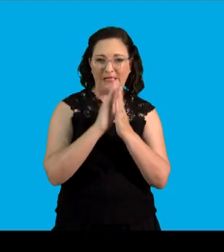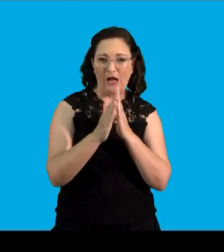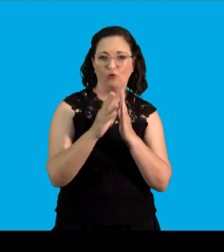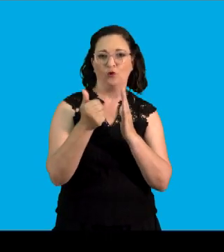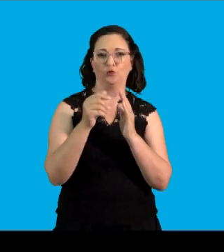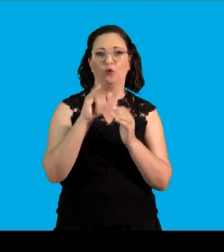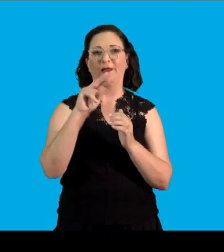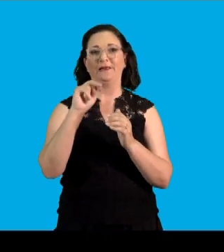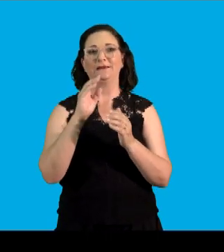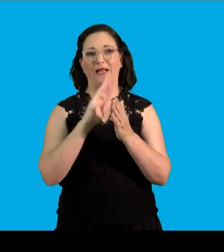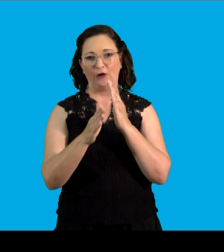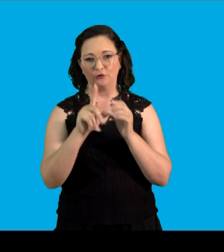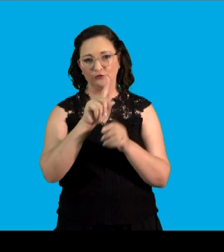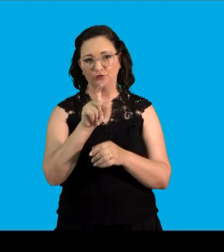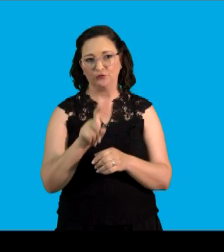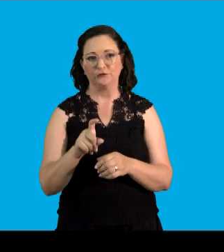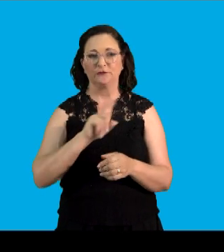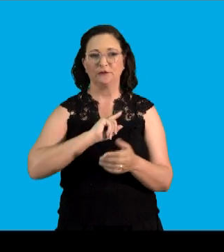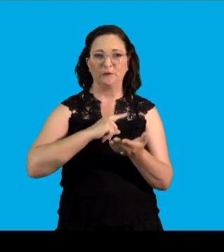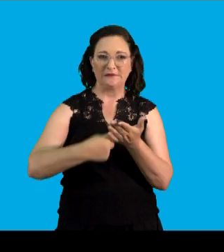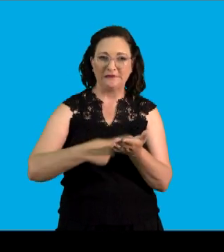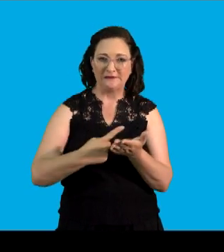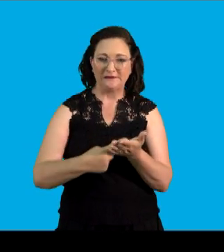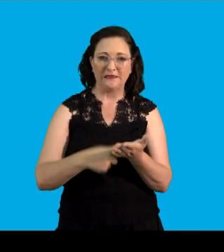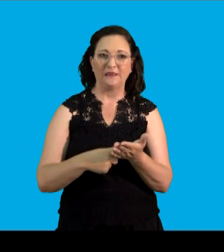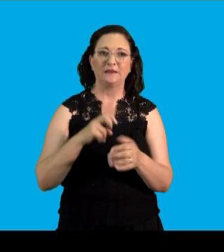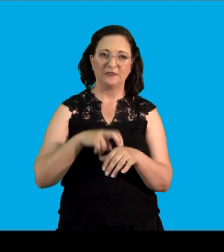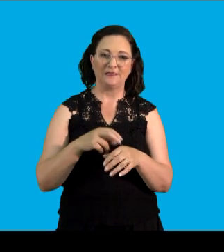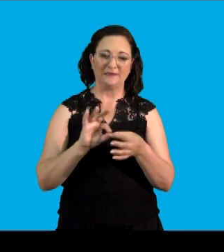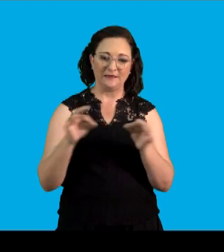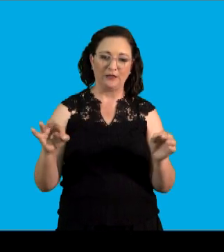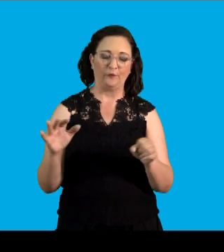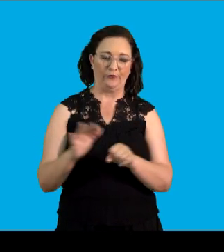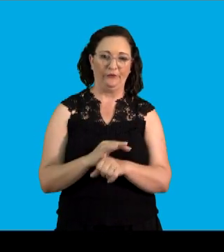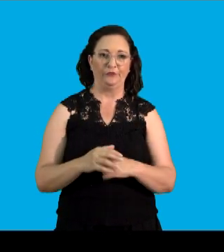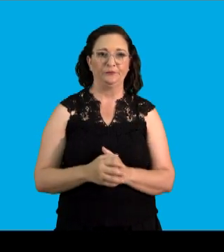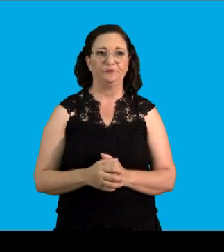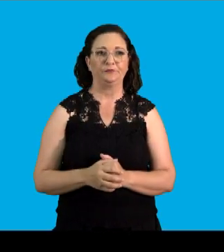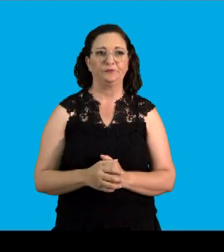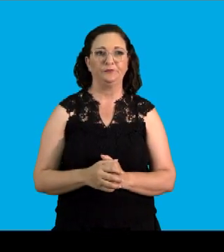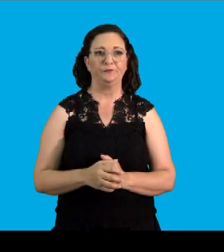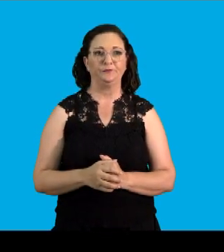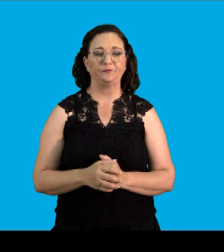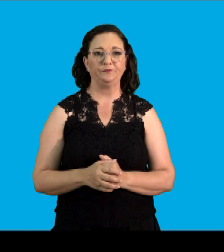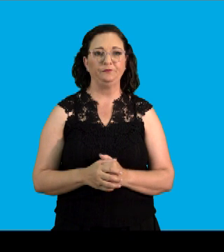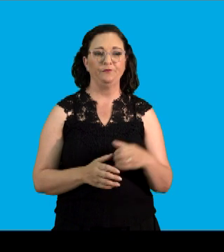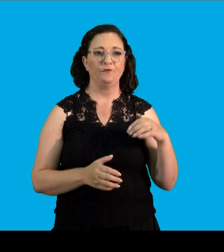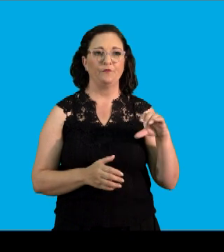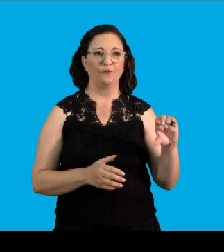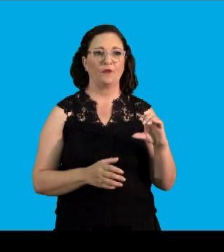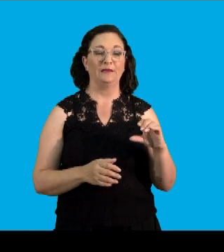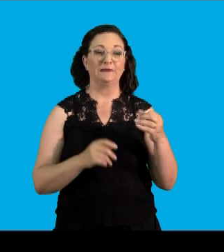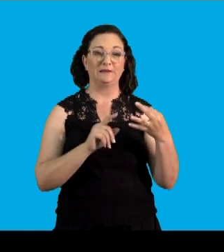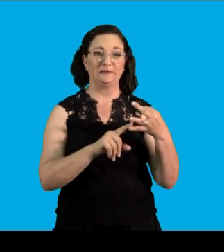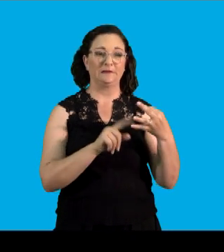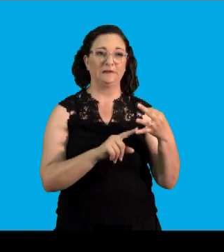questions. So when you're discussing, definitely you also have to write in full sentences. Then when you move on to question